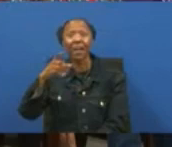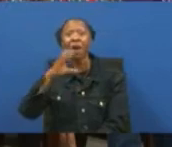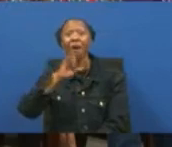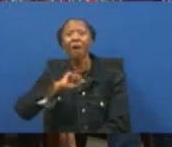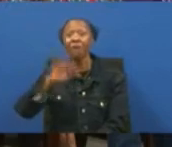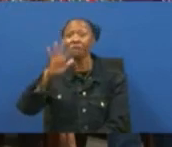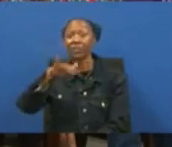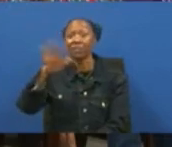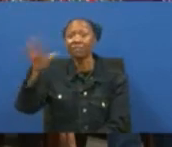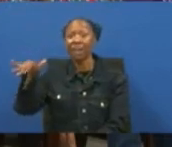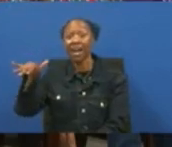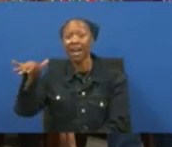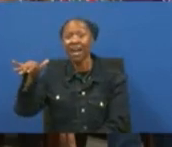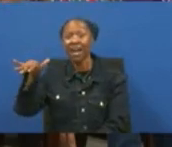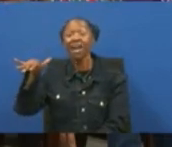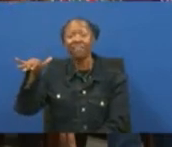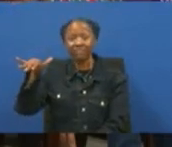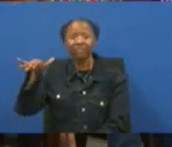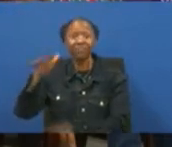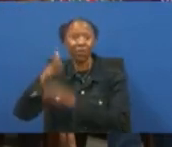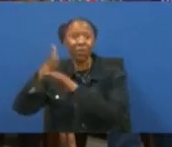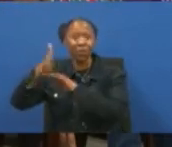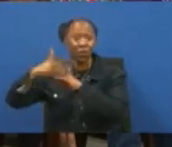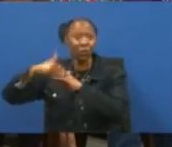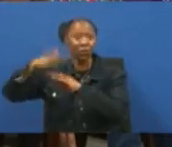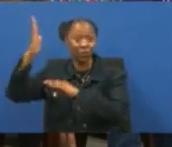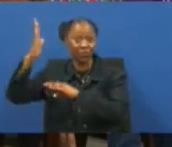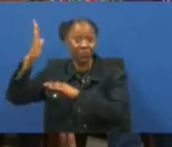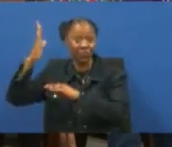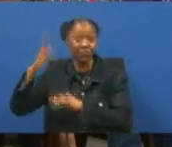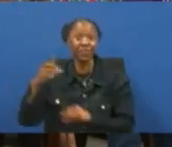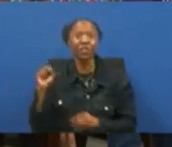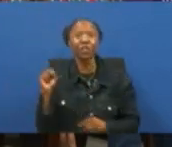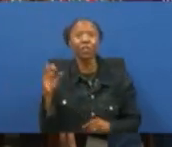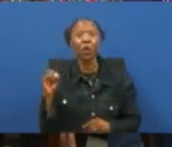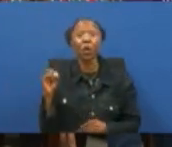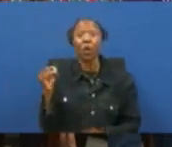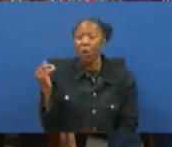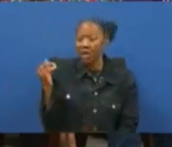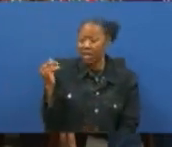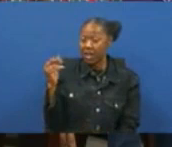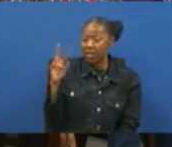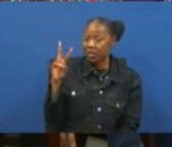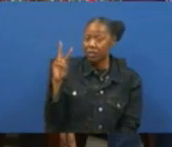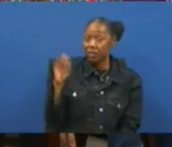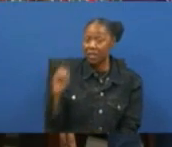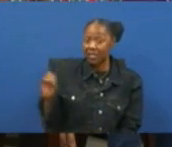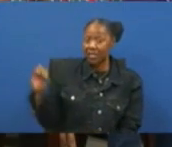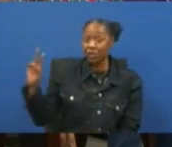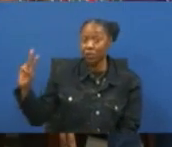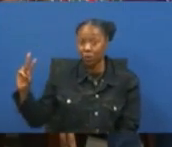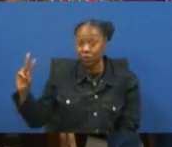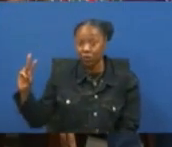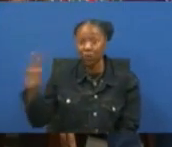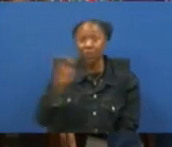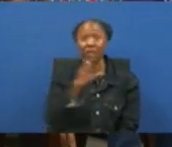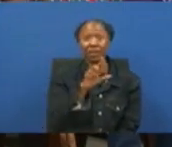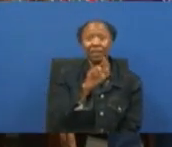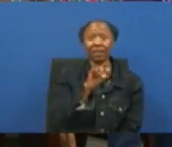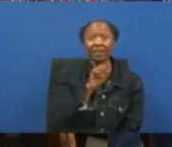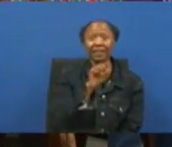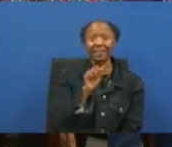older. I know you all didn't know that. In 2002, Dr. Lisa